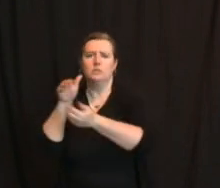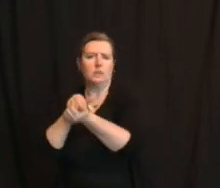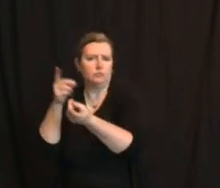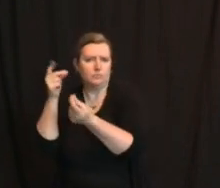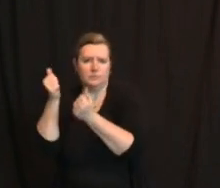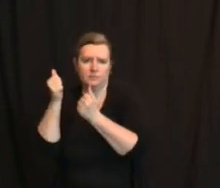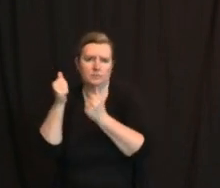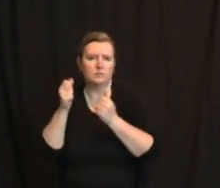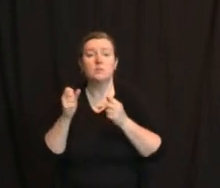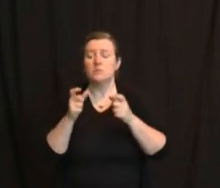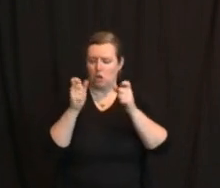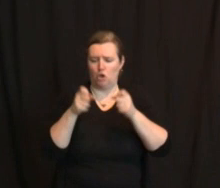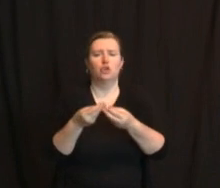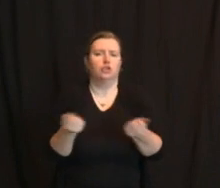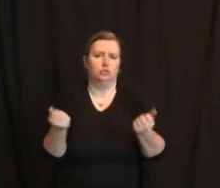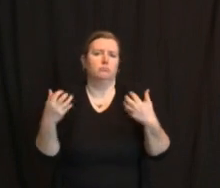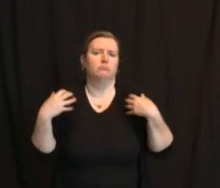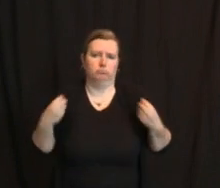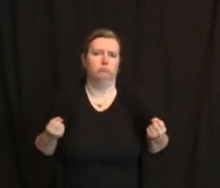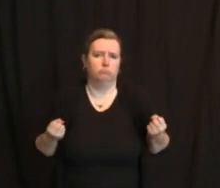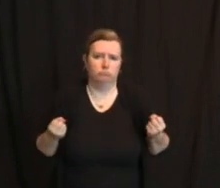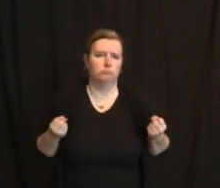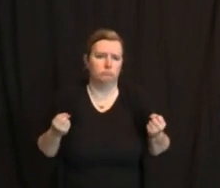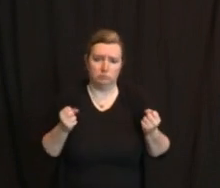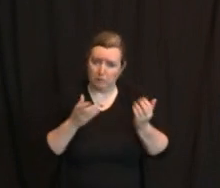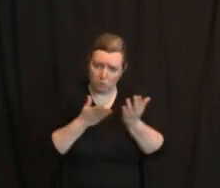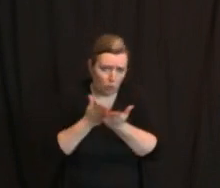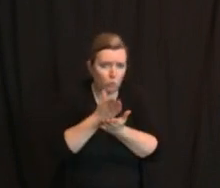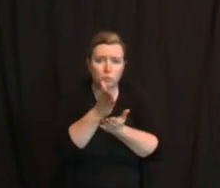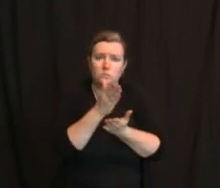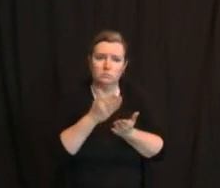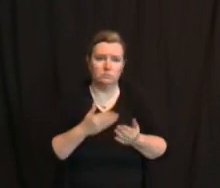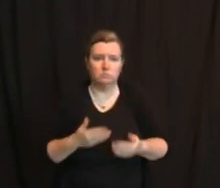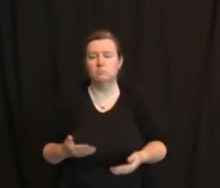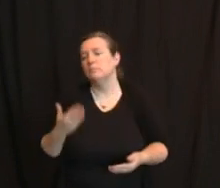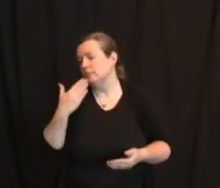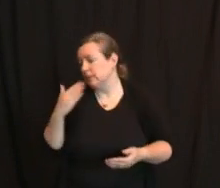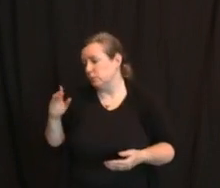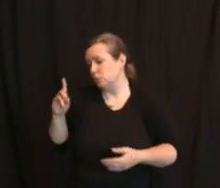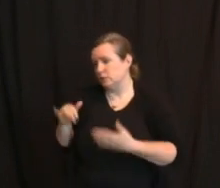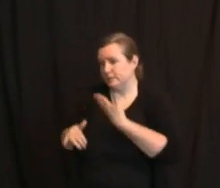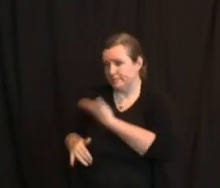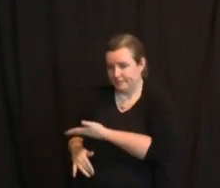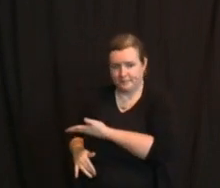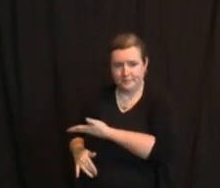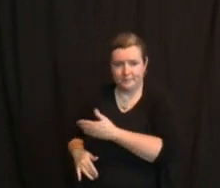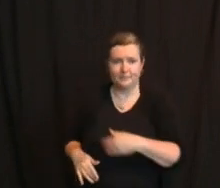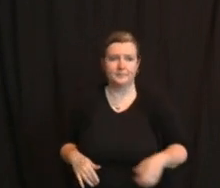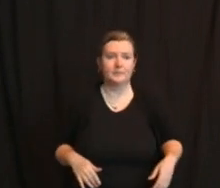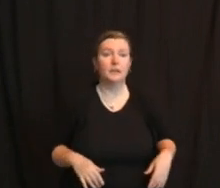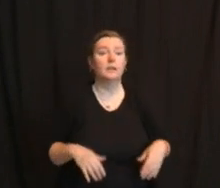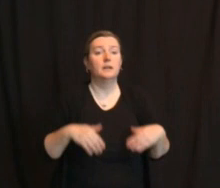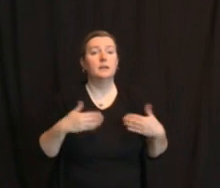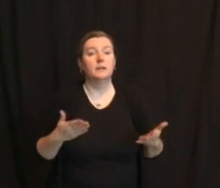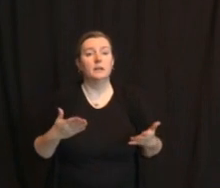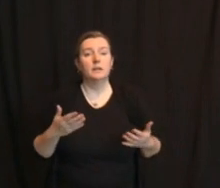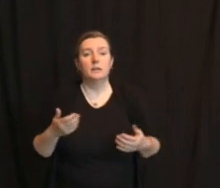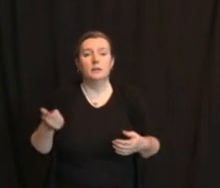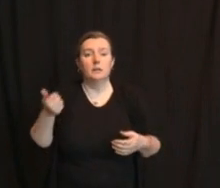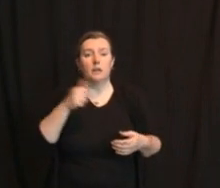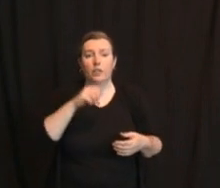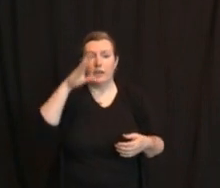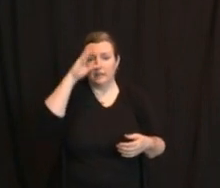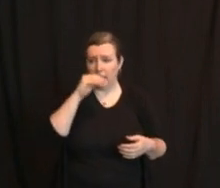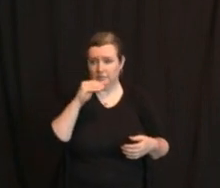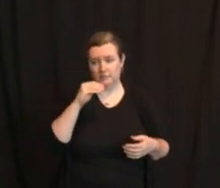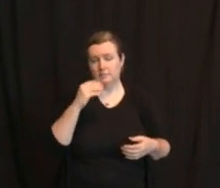can recover from and get through, so with the proper treatment. Thank you. Again, another guy who's not sleeping much, to